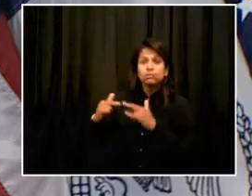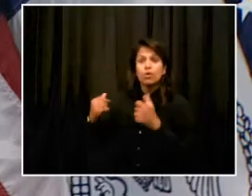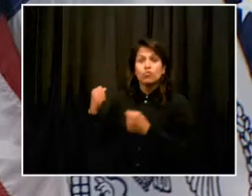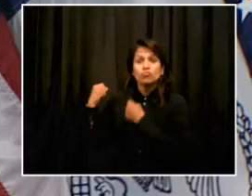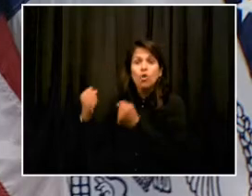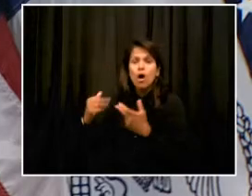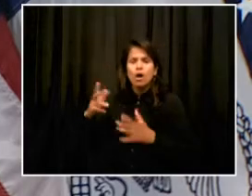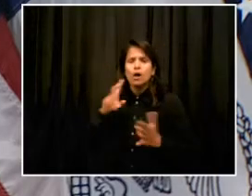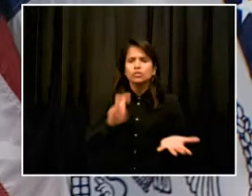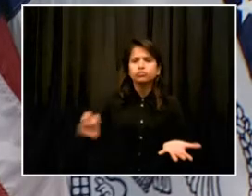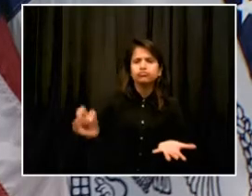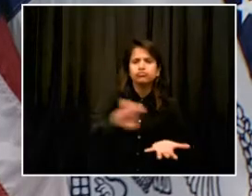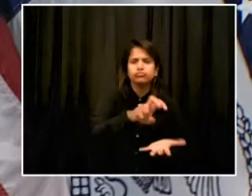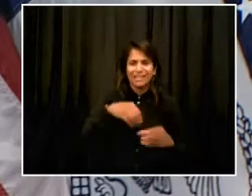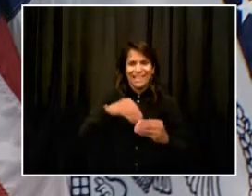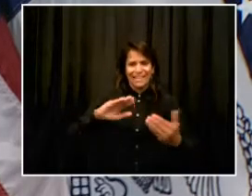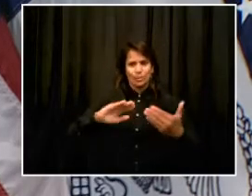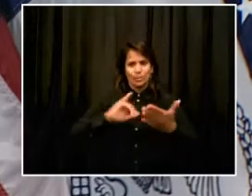this?